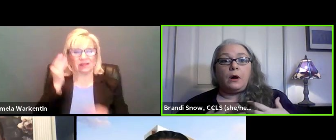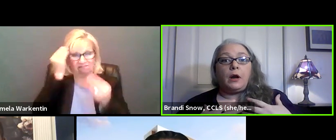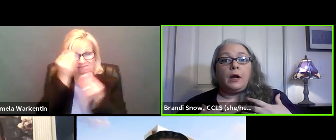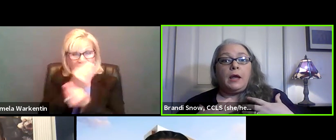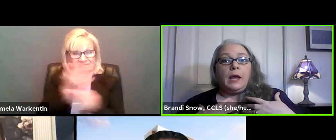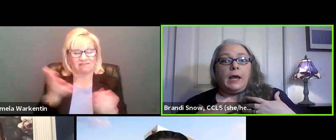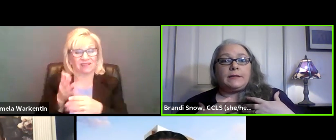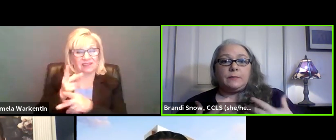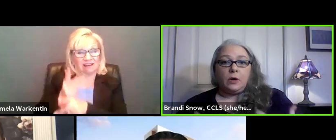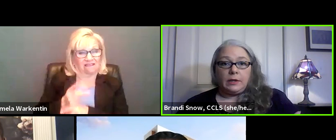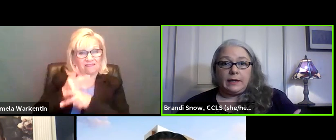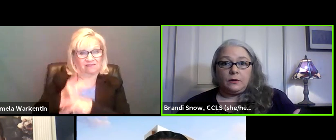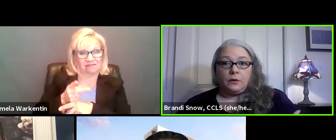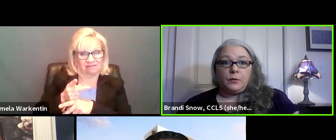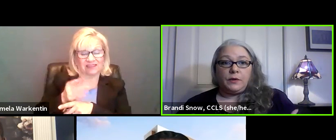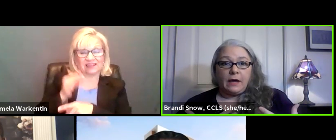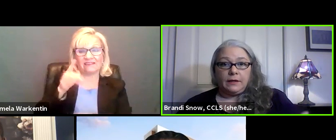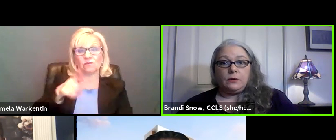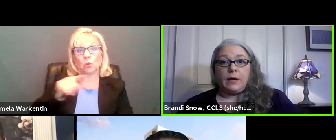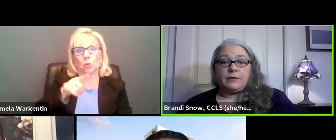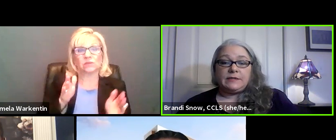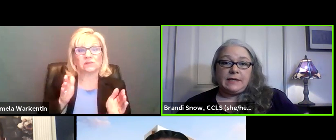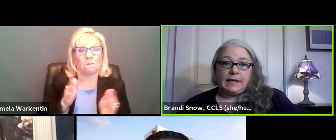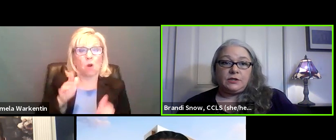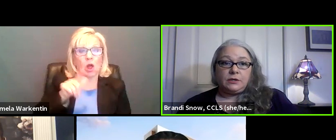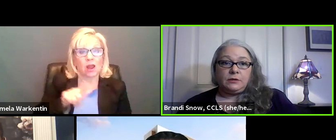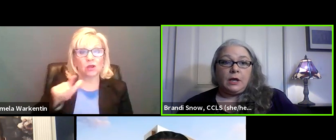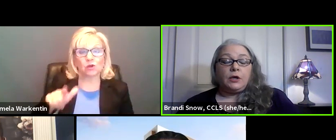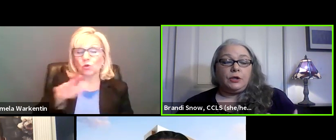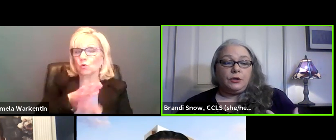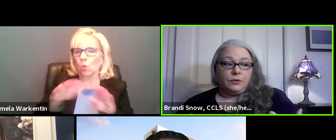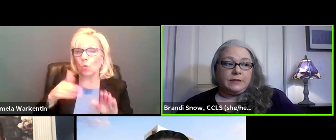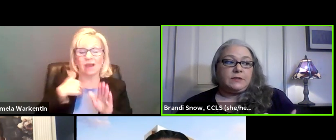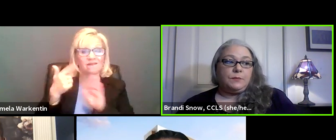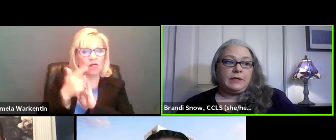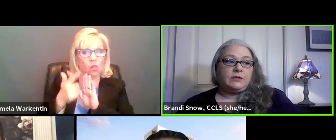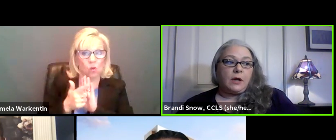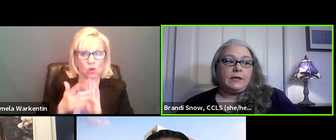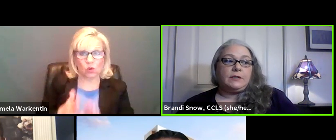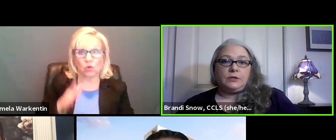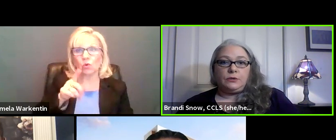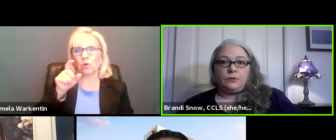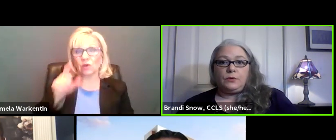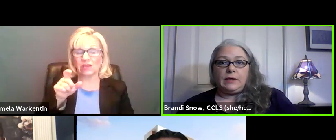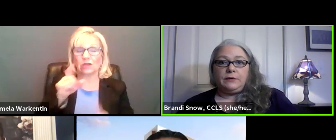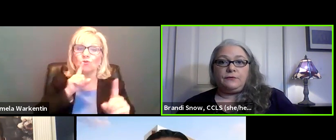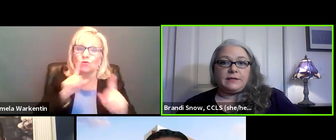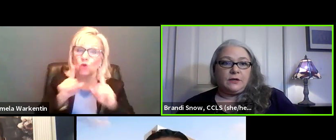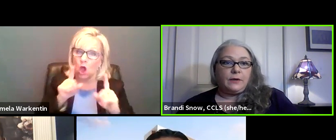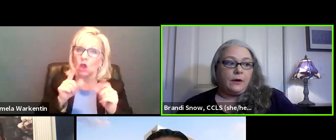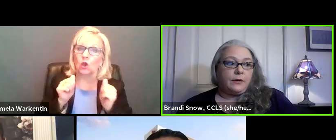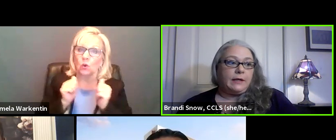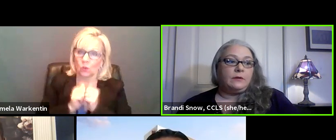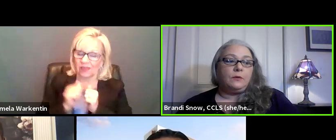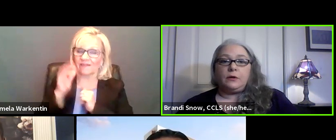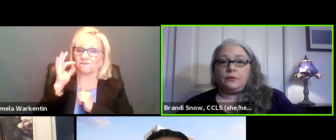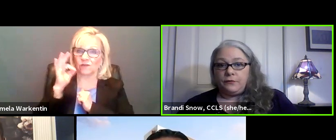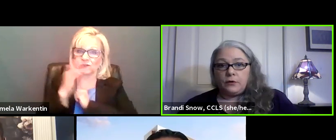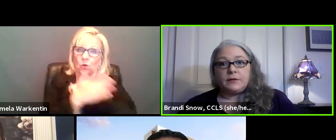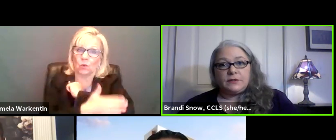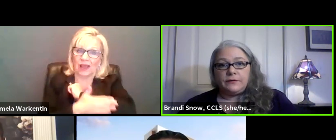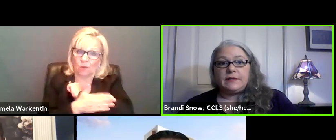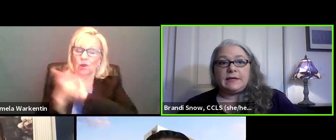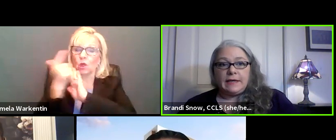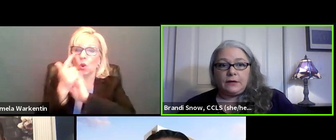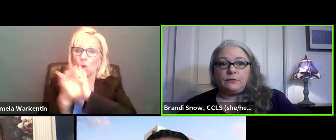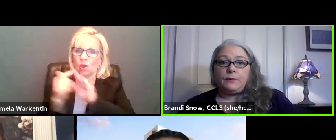you are a small landlord without legal representation, you need to be talking to the Fresno County Lawyer